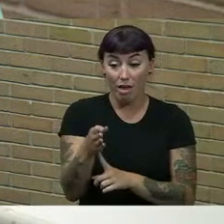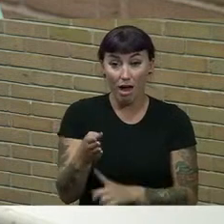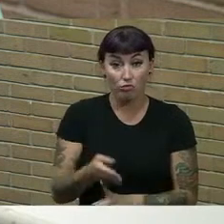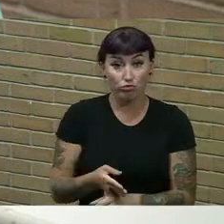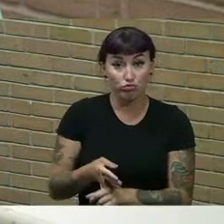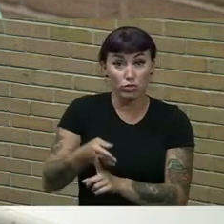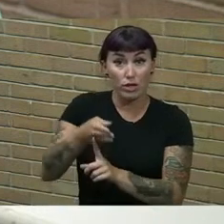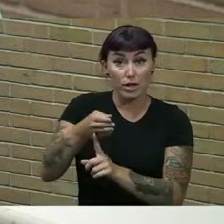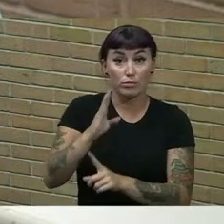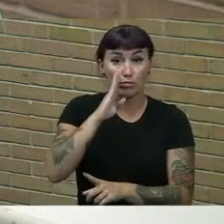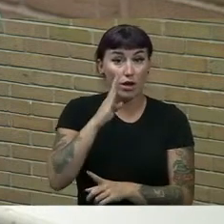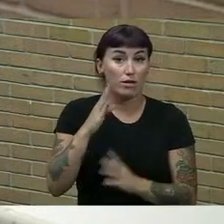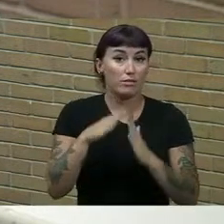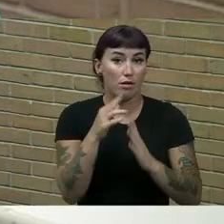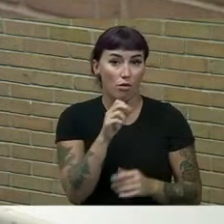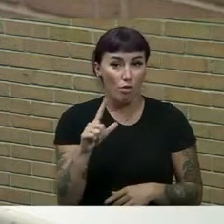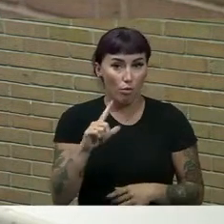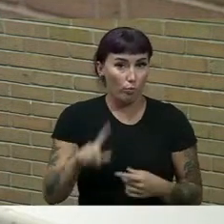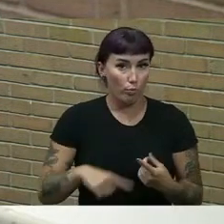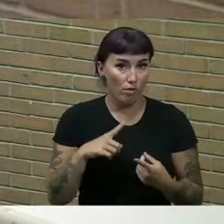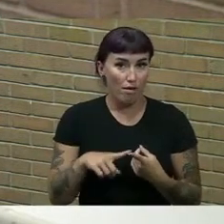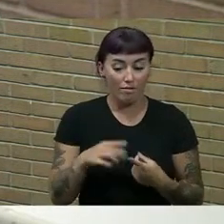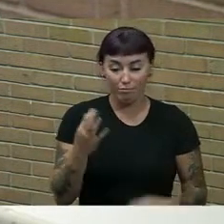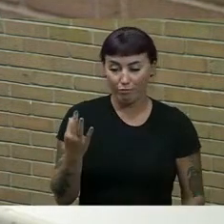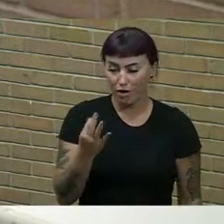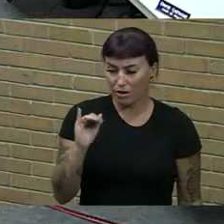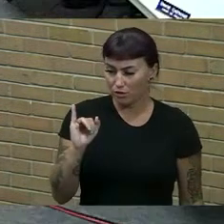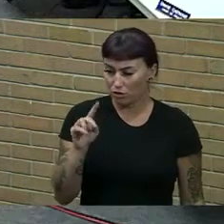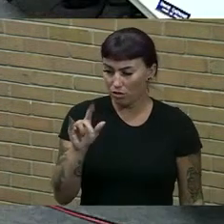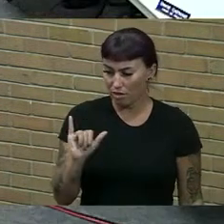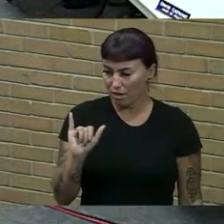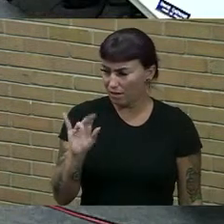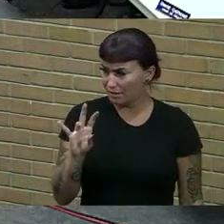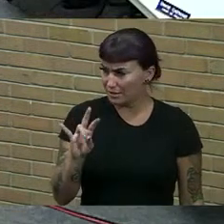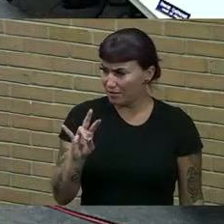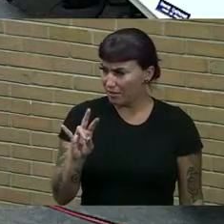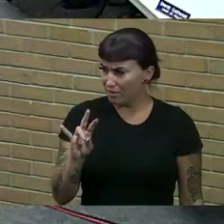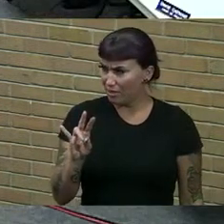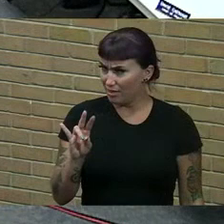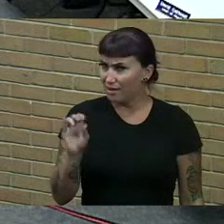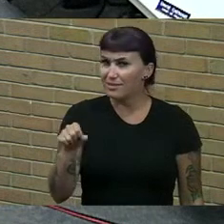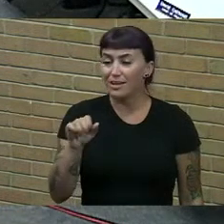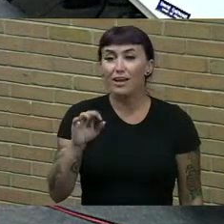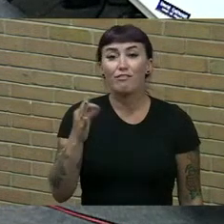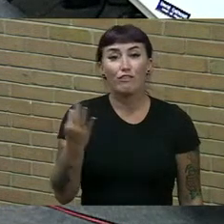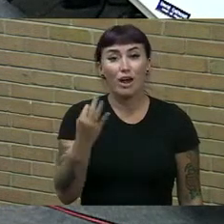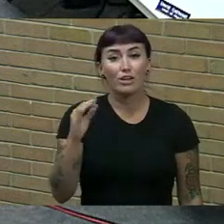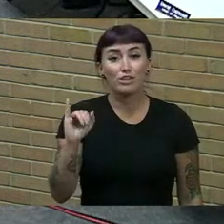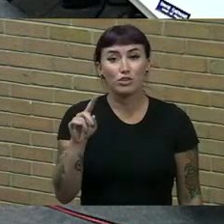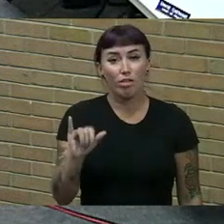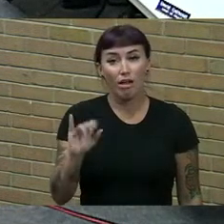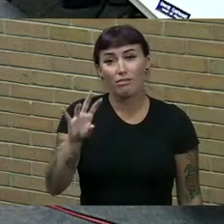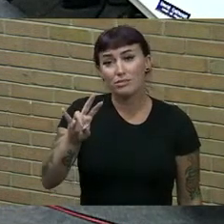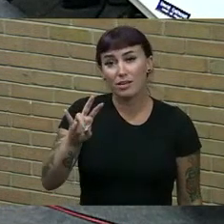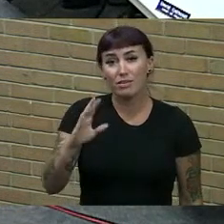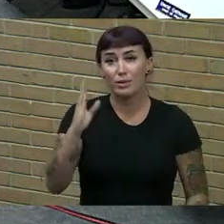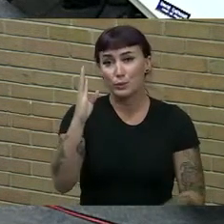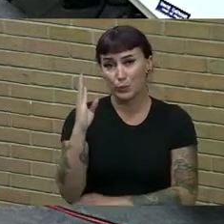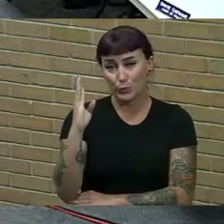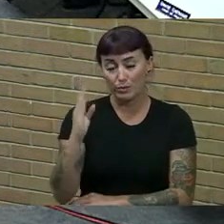Town Hall on Friday, July 7th? Yes. Friday, July 7th at 12